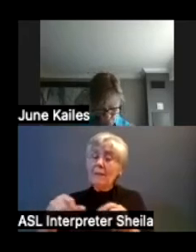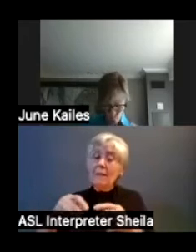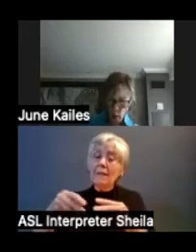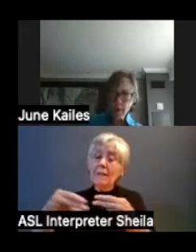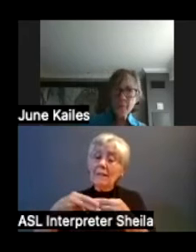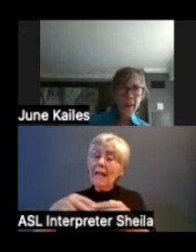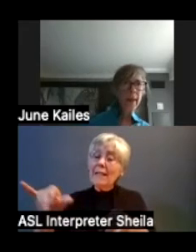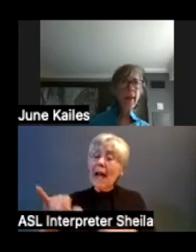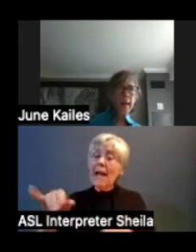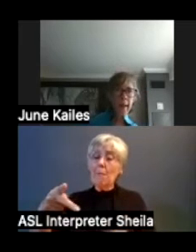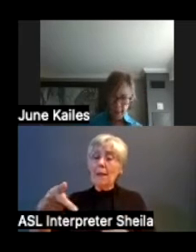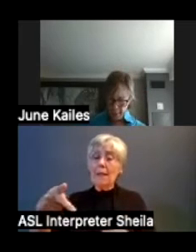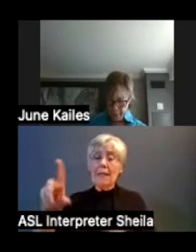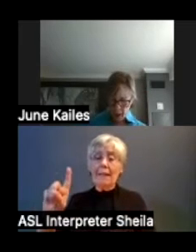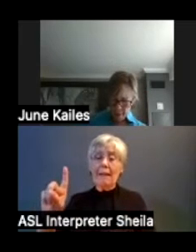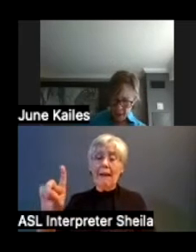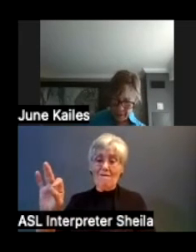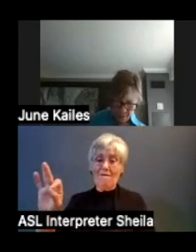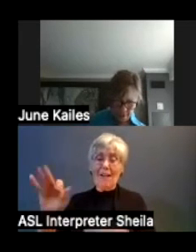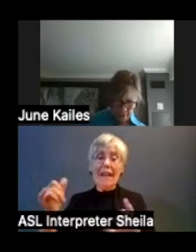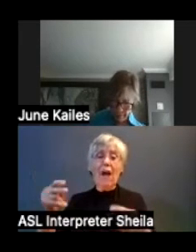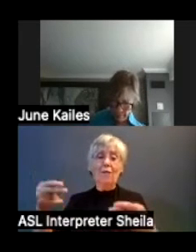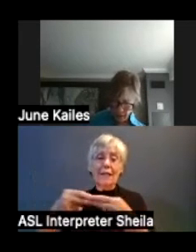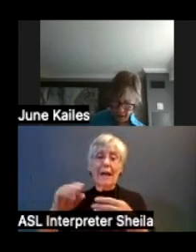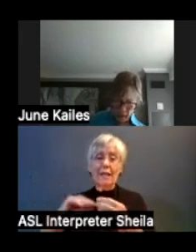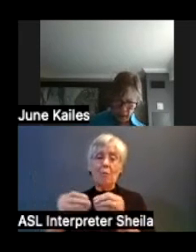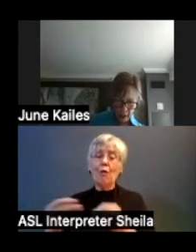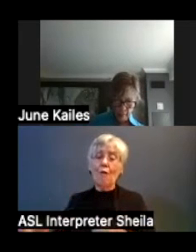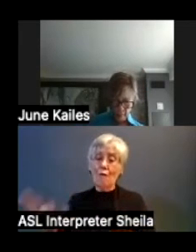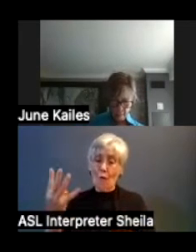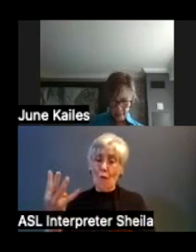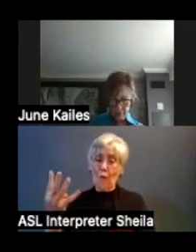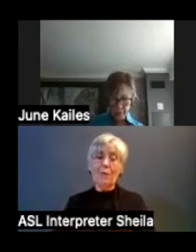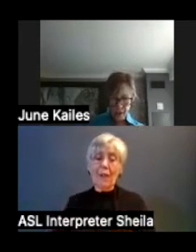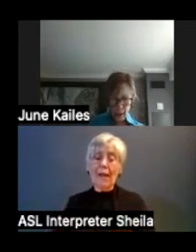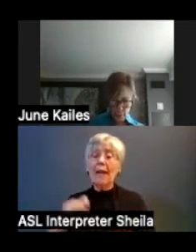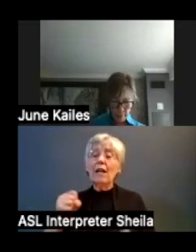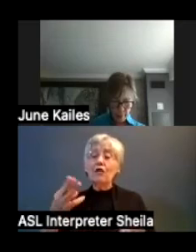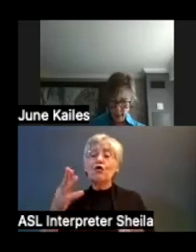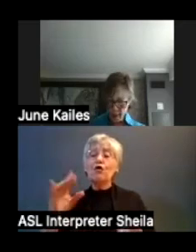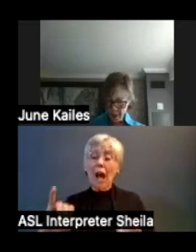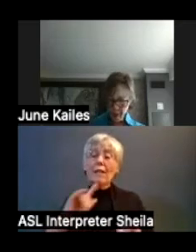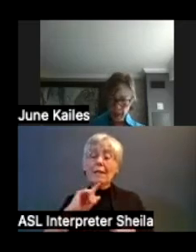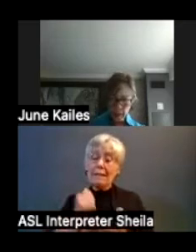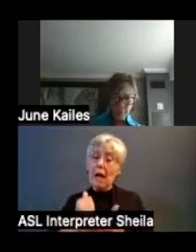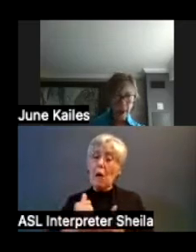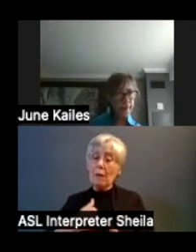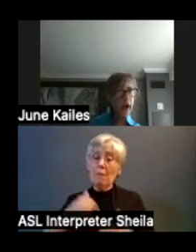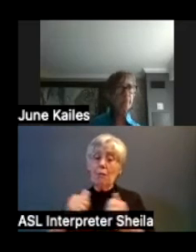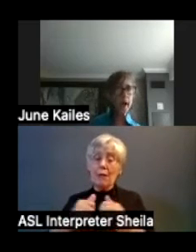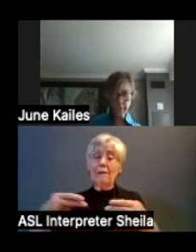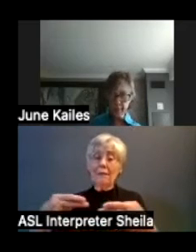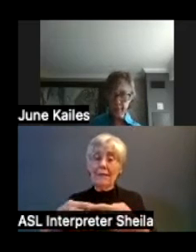Slide 4. And I've got Sherry, Anna helping me with the slides because